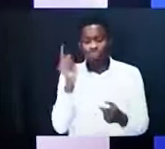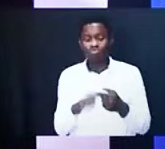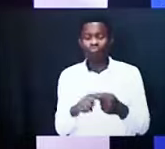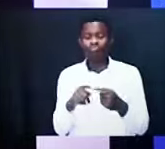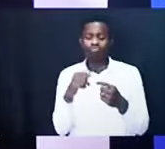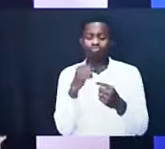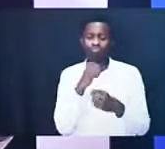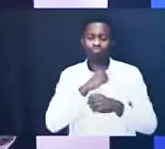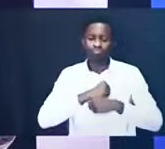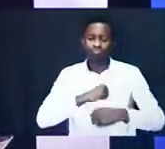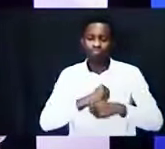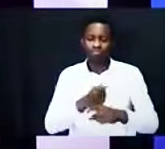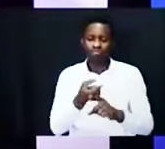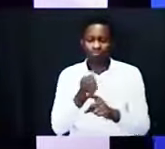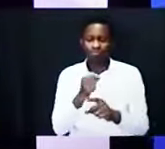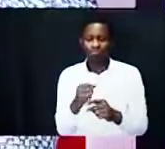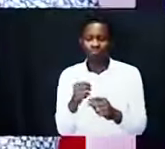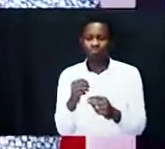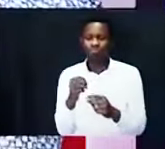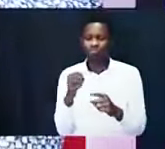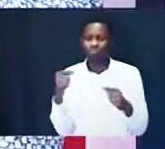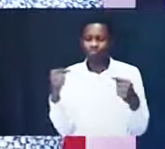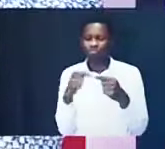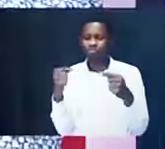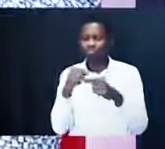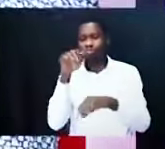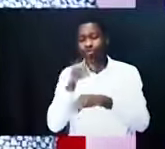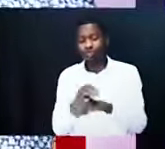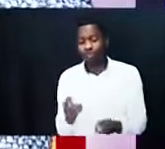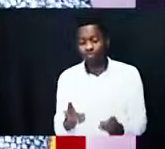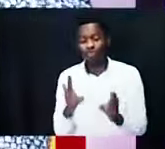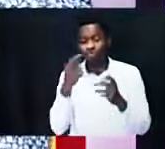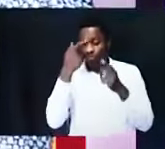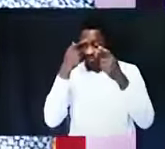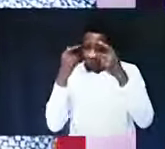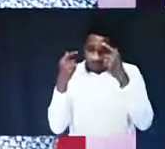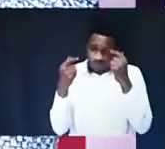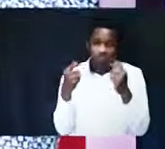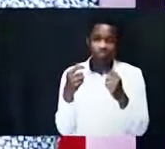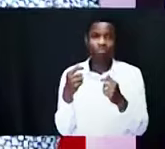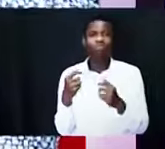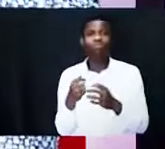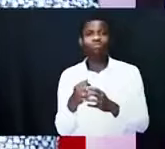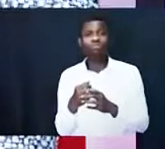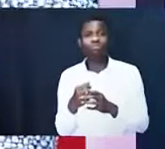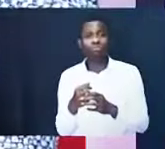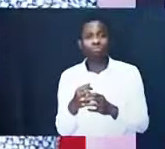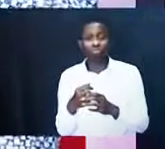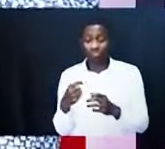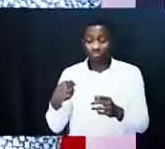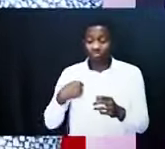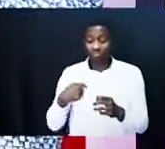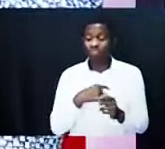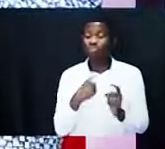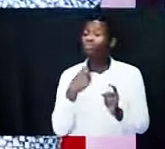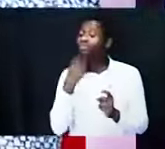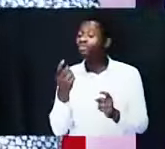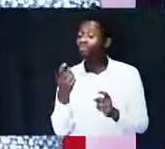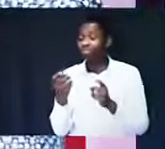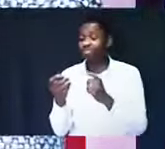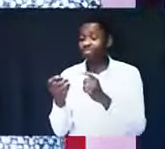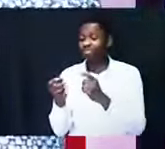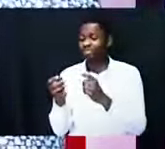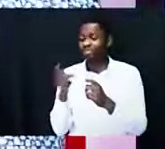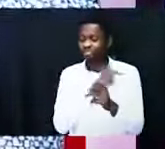us from enemies on the road, because we had told the king the